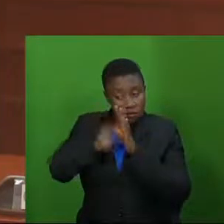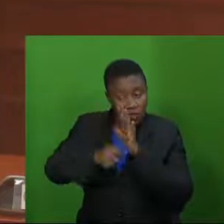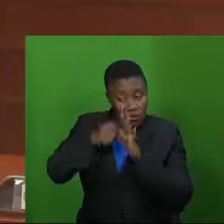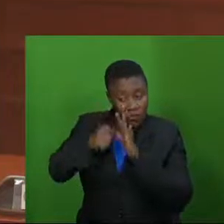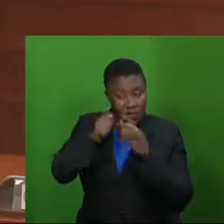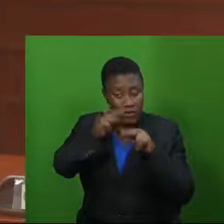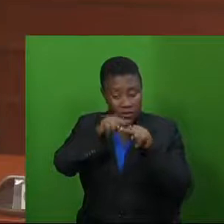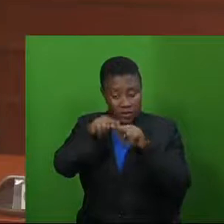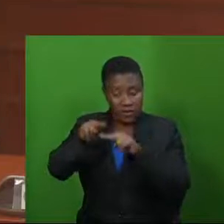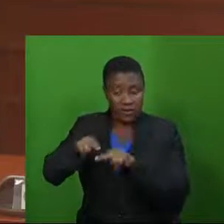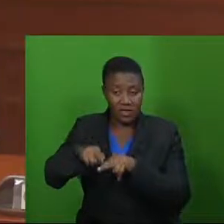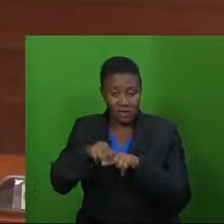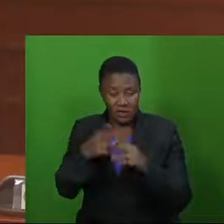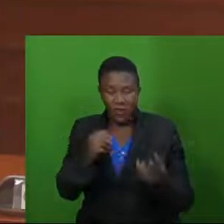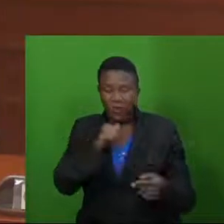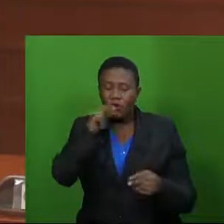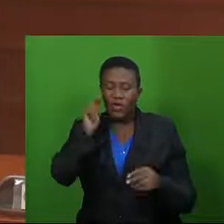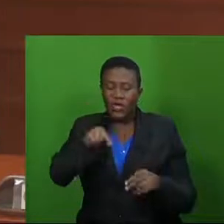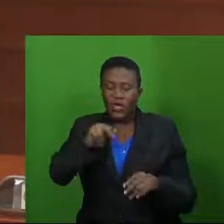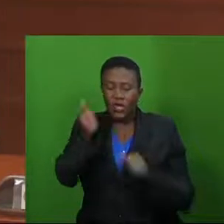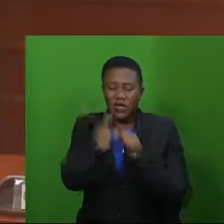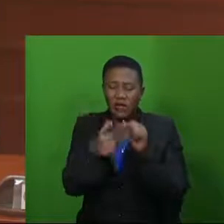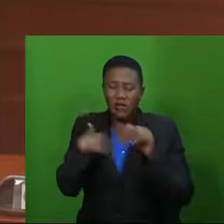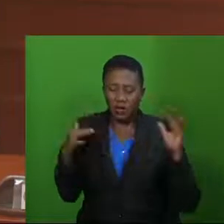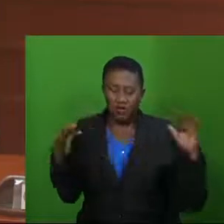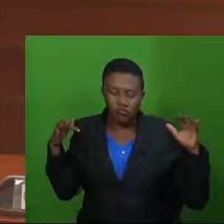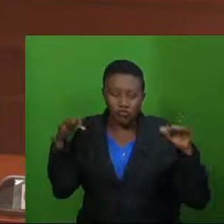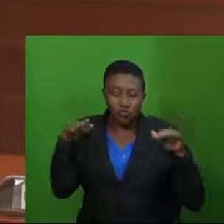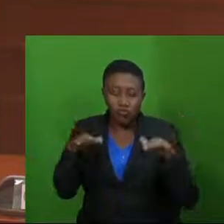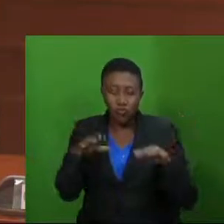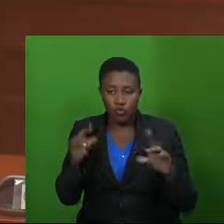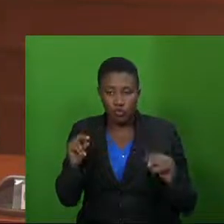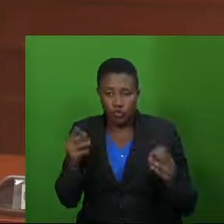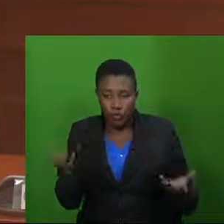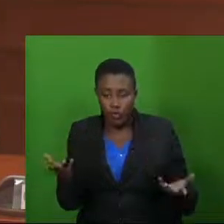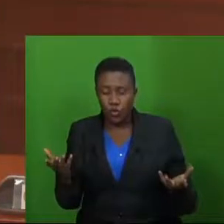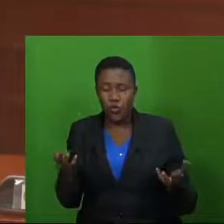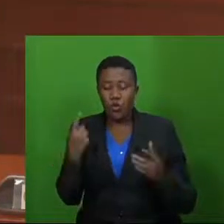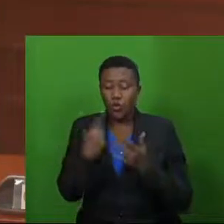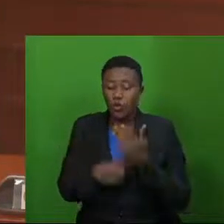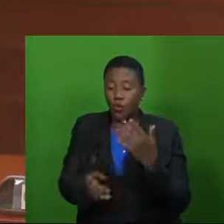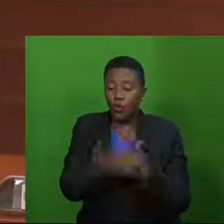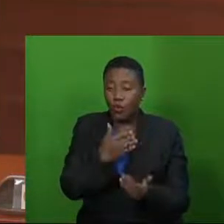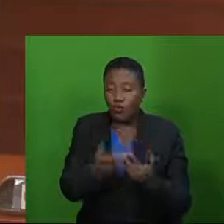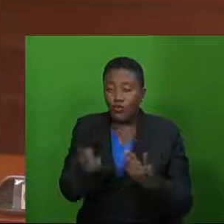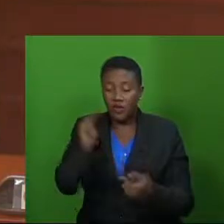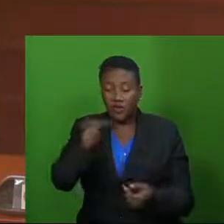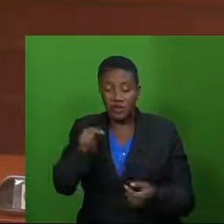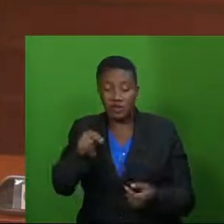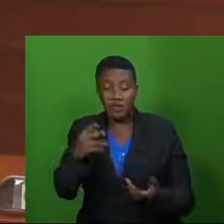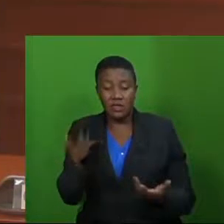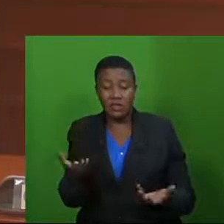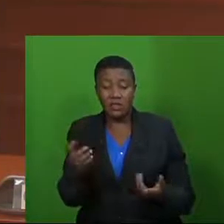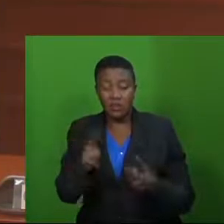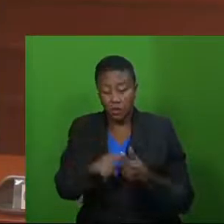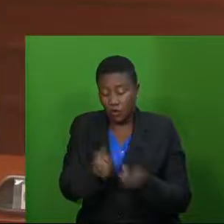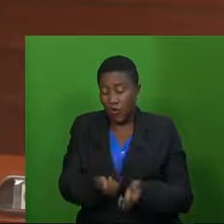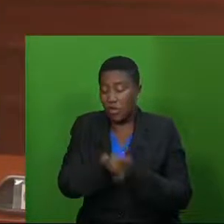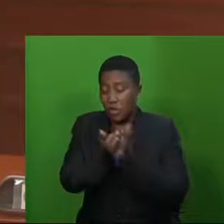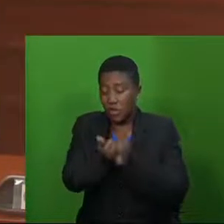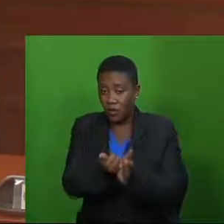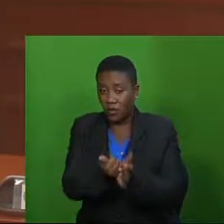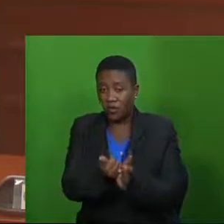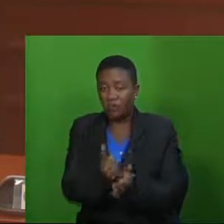indicated, we're standing ready to facilitate whatever additional requirements are needed to make that